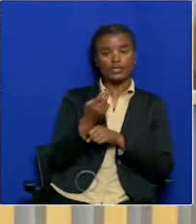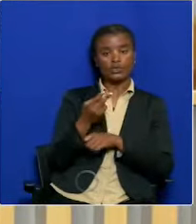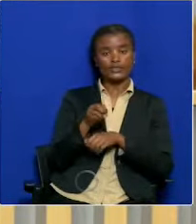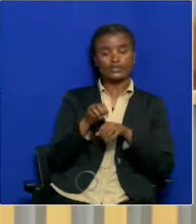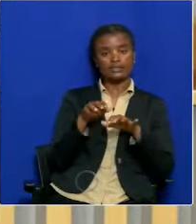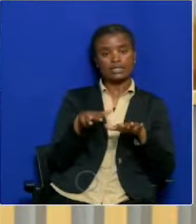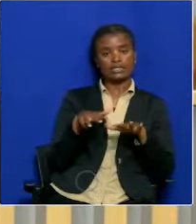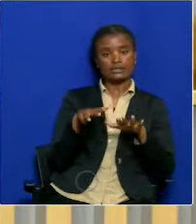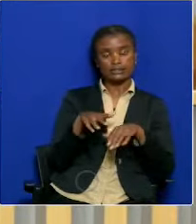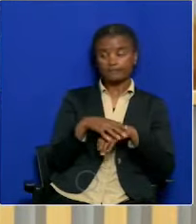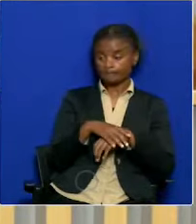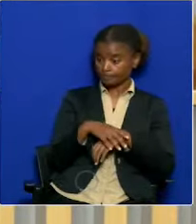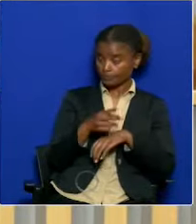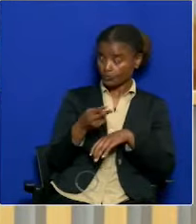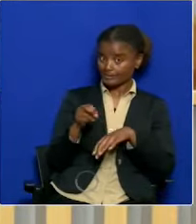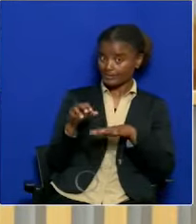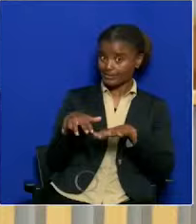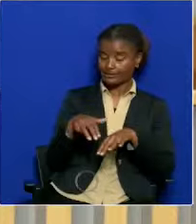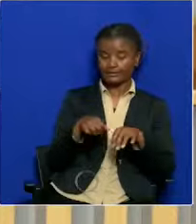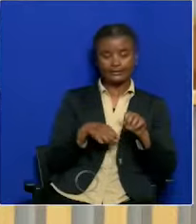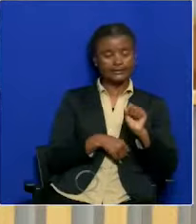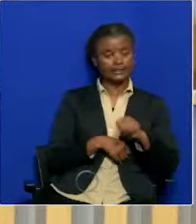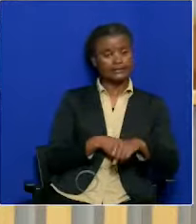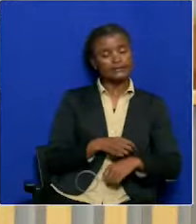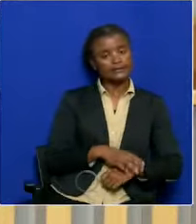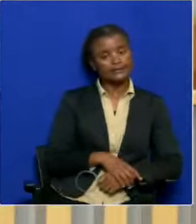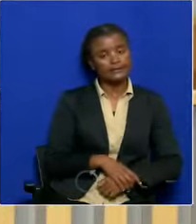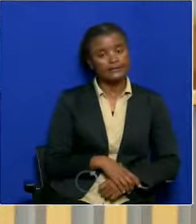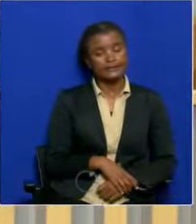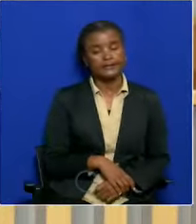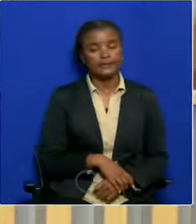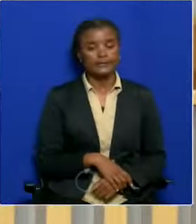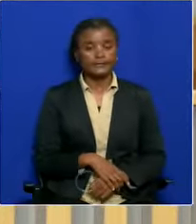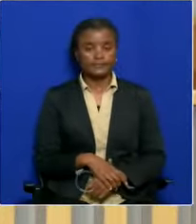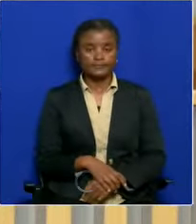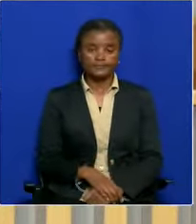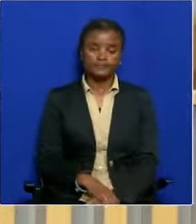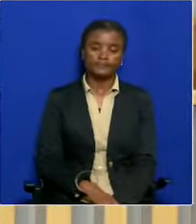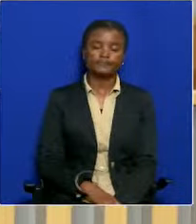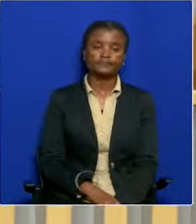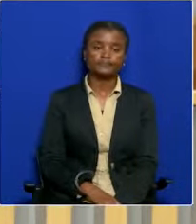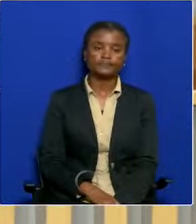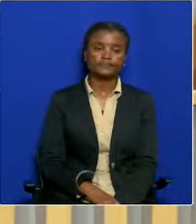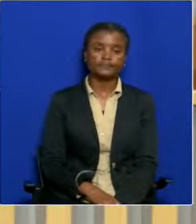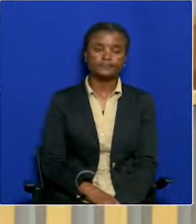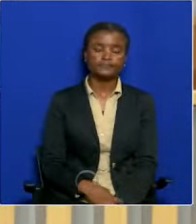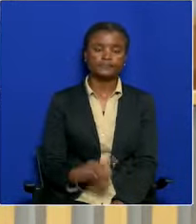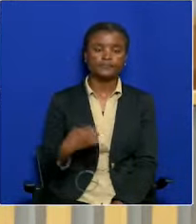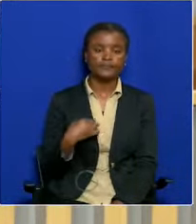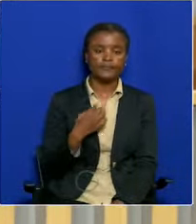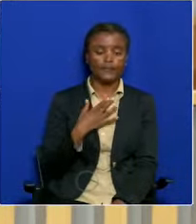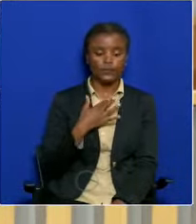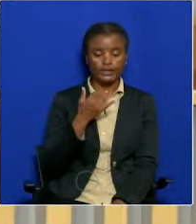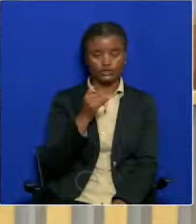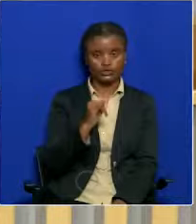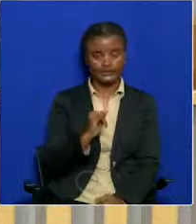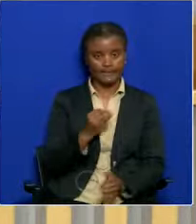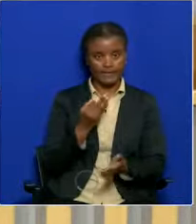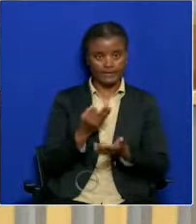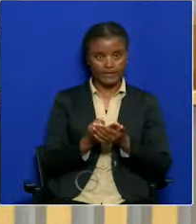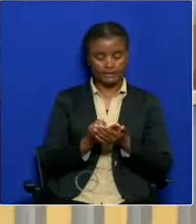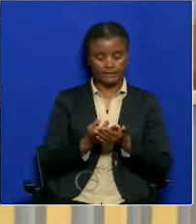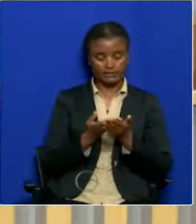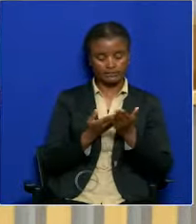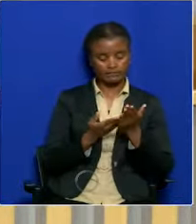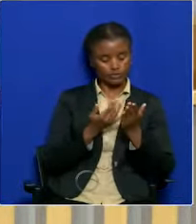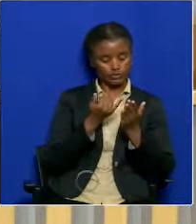2019. Yes. And I just want to check my facts here. Just bear with me, General.